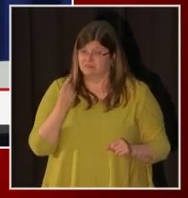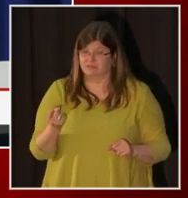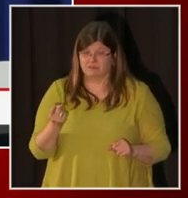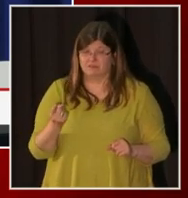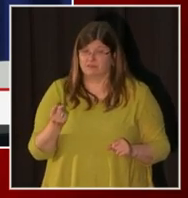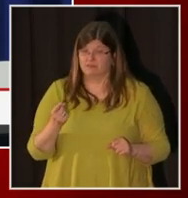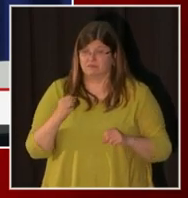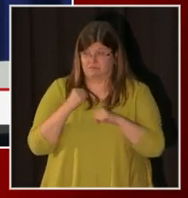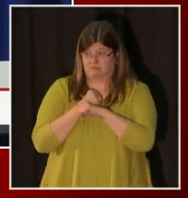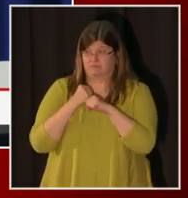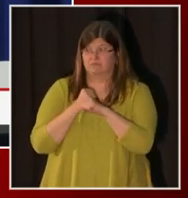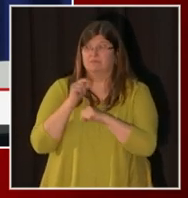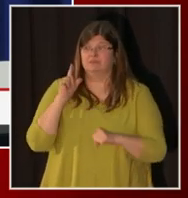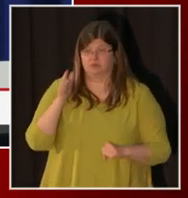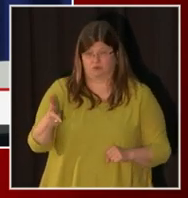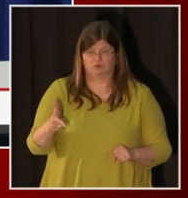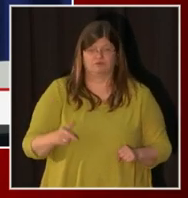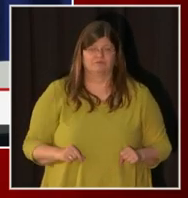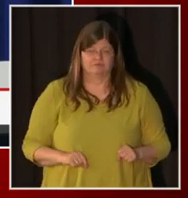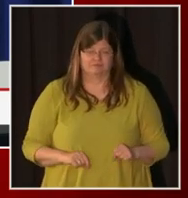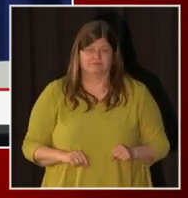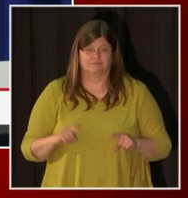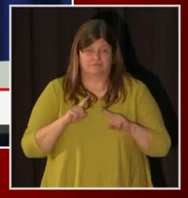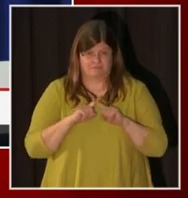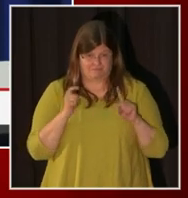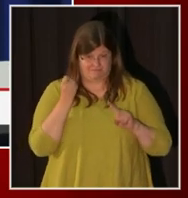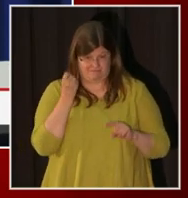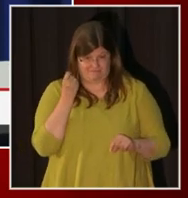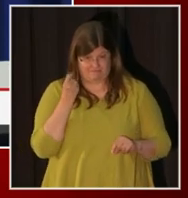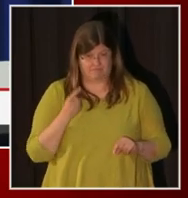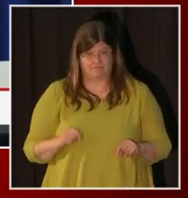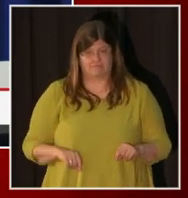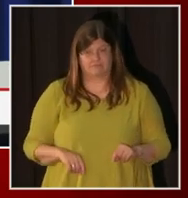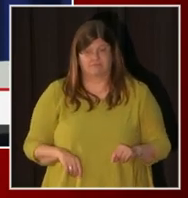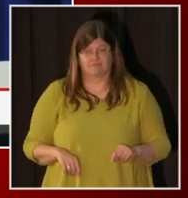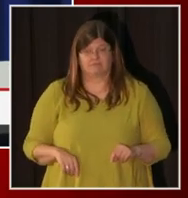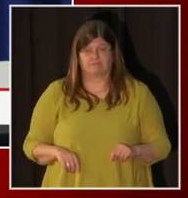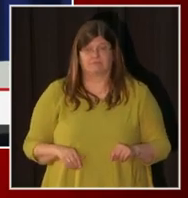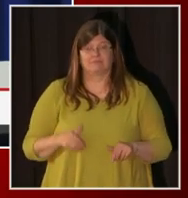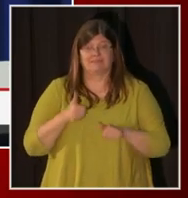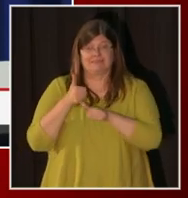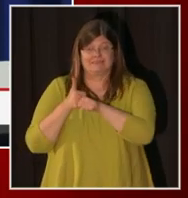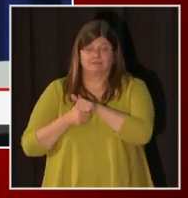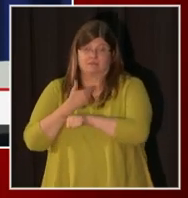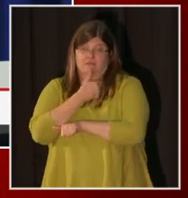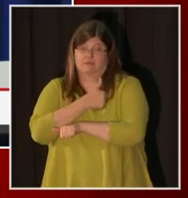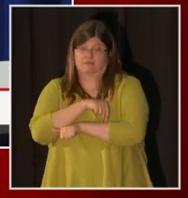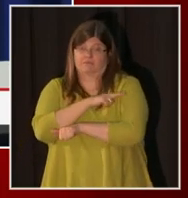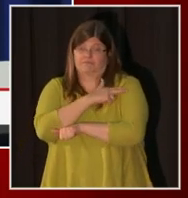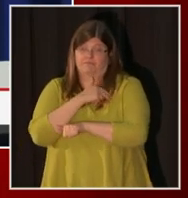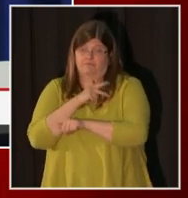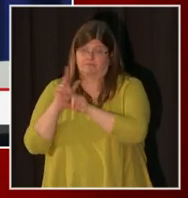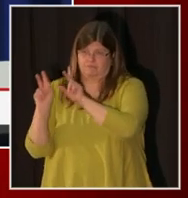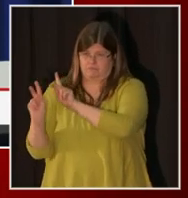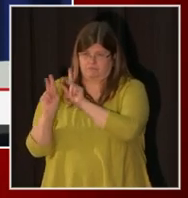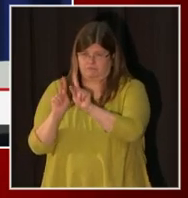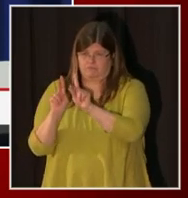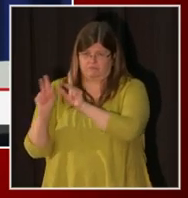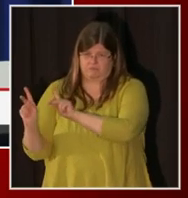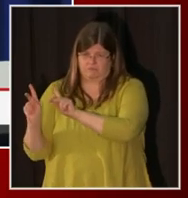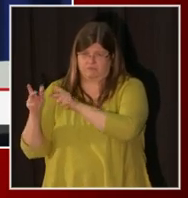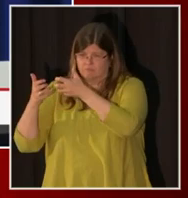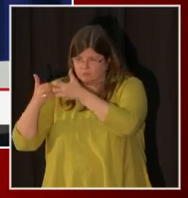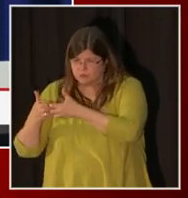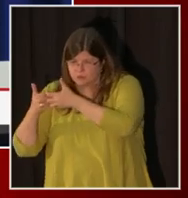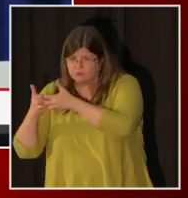will tell you that it correlates to their bed numbers and to their trauma level, et cetera. Okay,